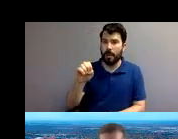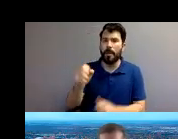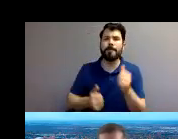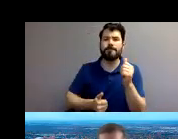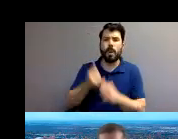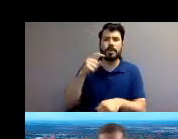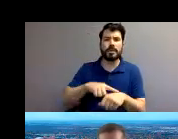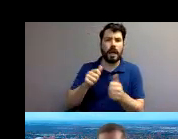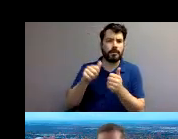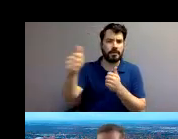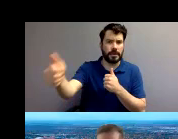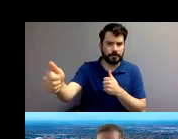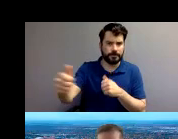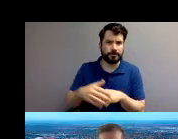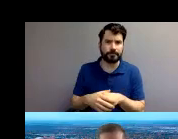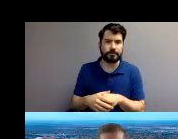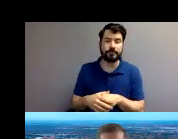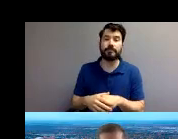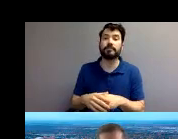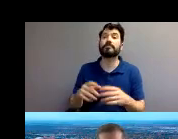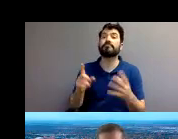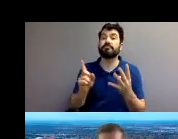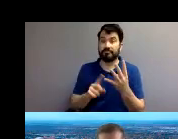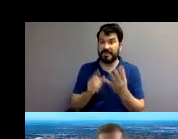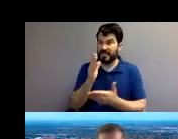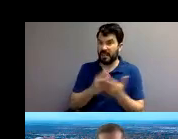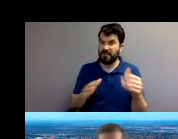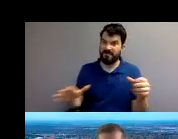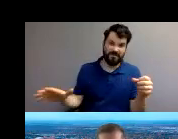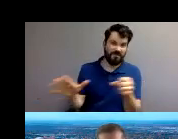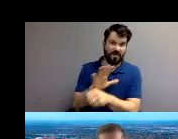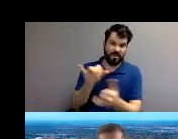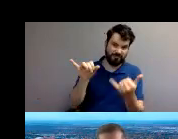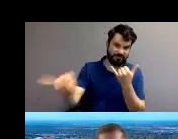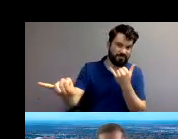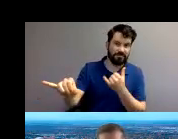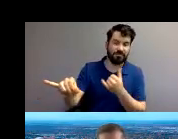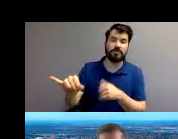some folks who will continue to work 100% remotely.